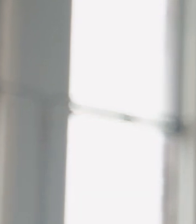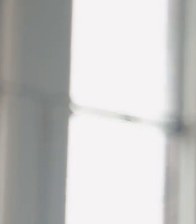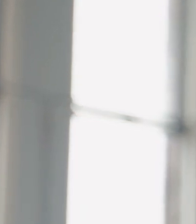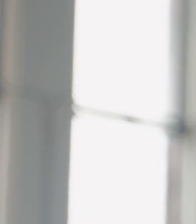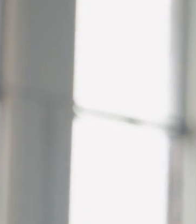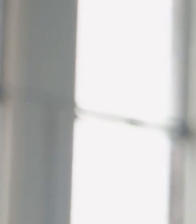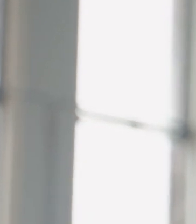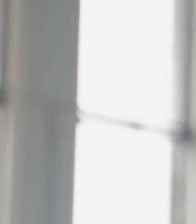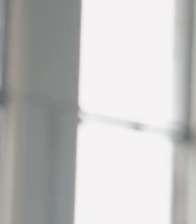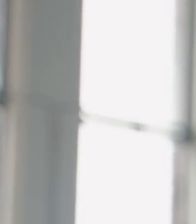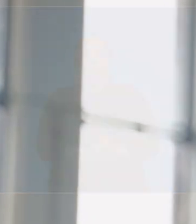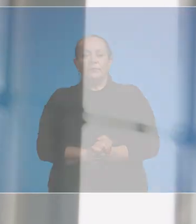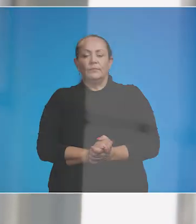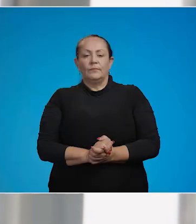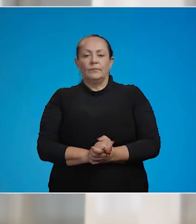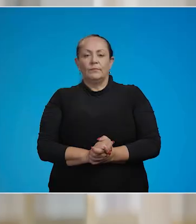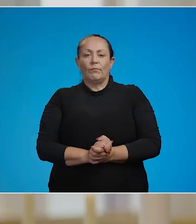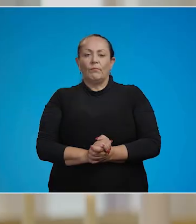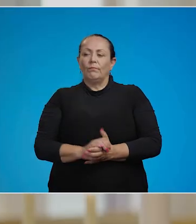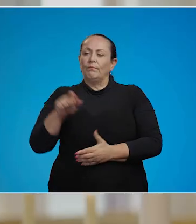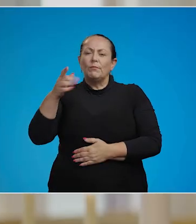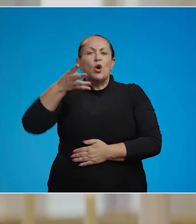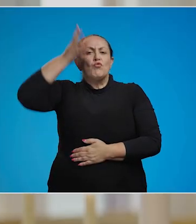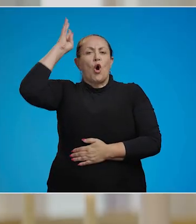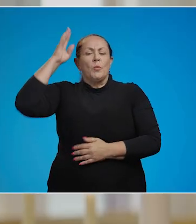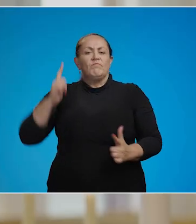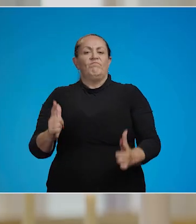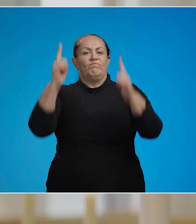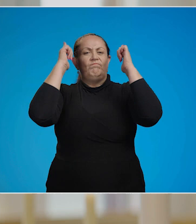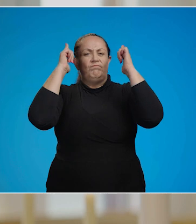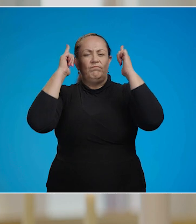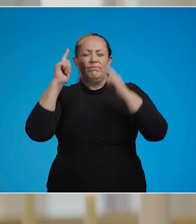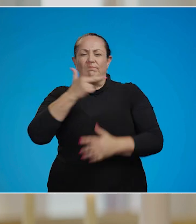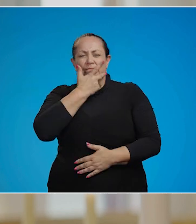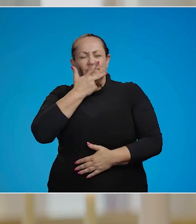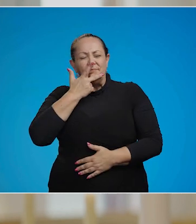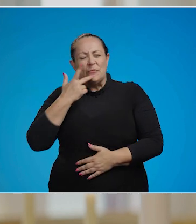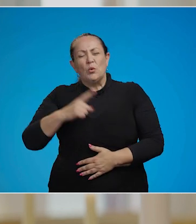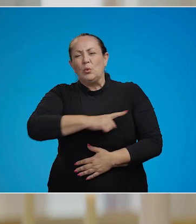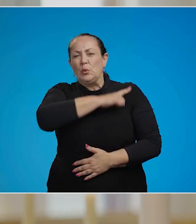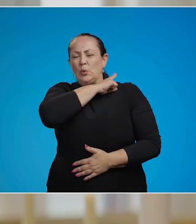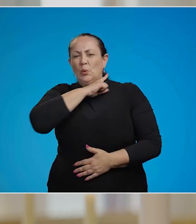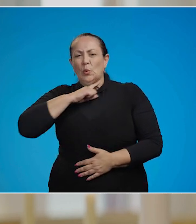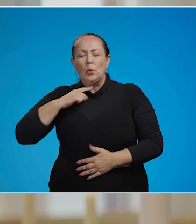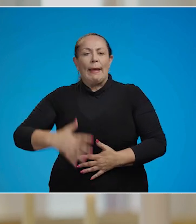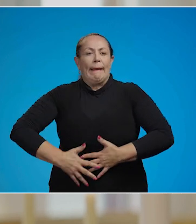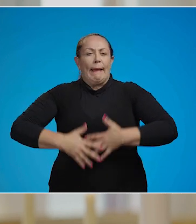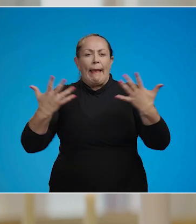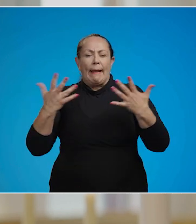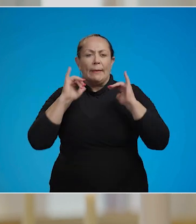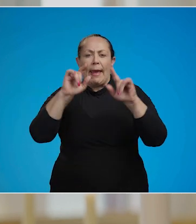The Roman authorities brutally dealing with the challenge of